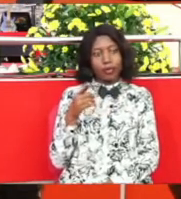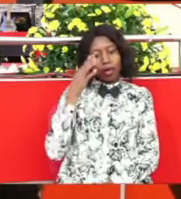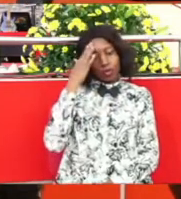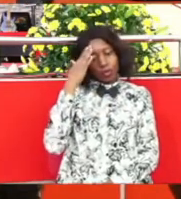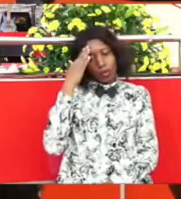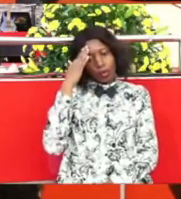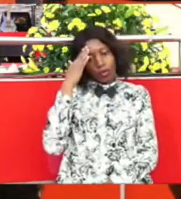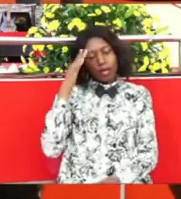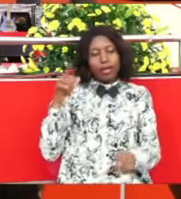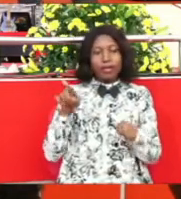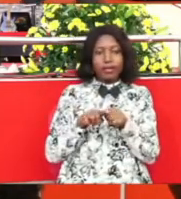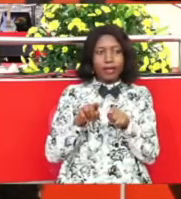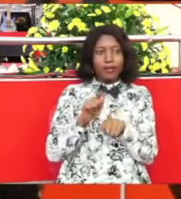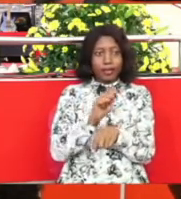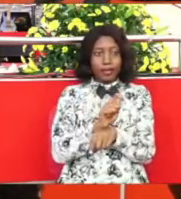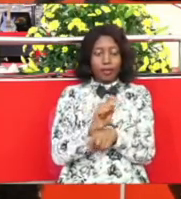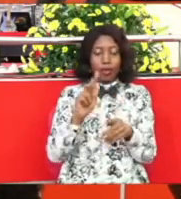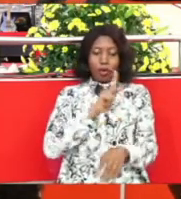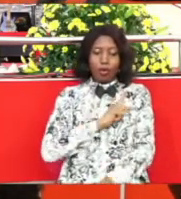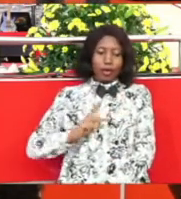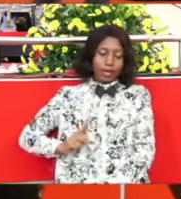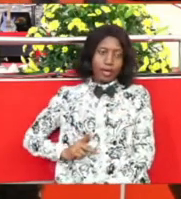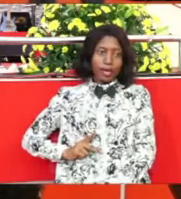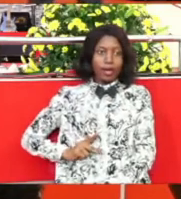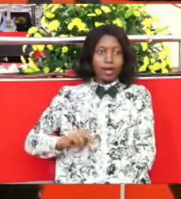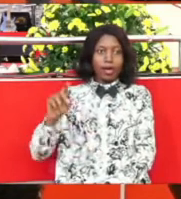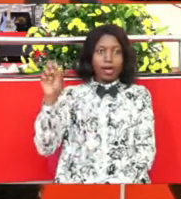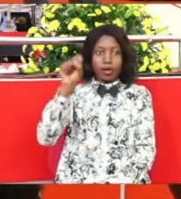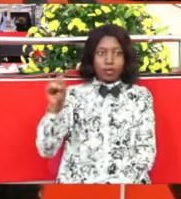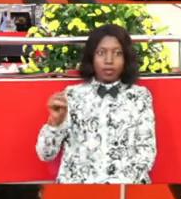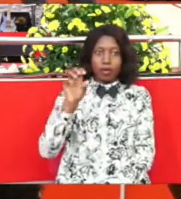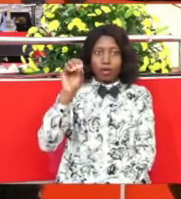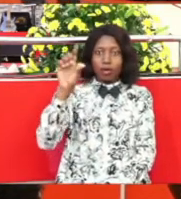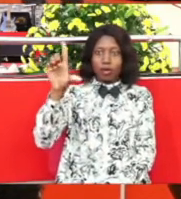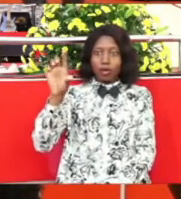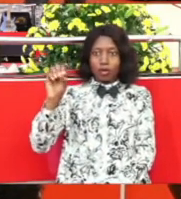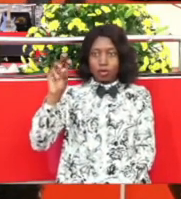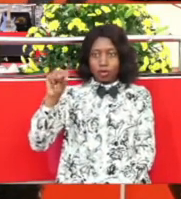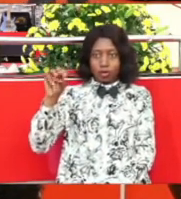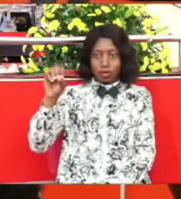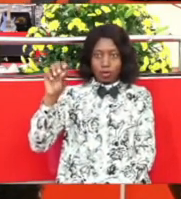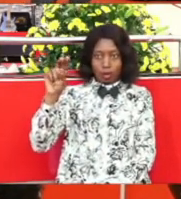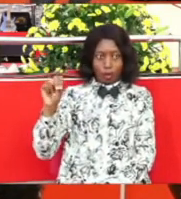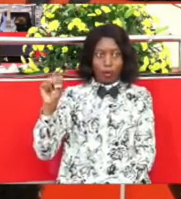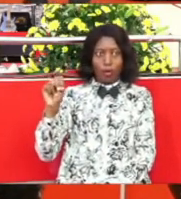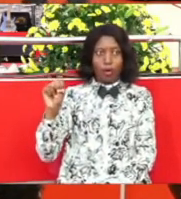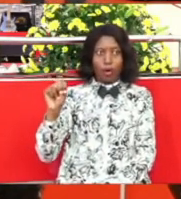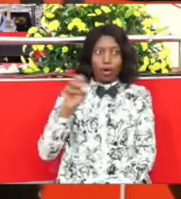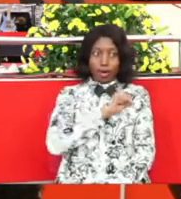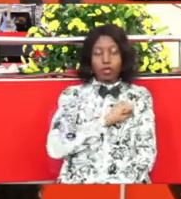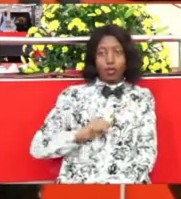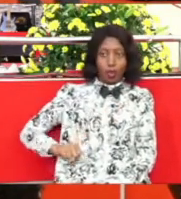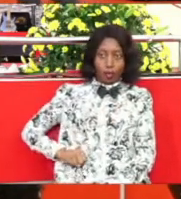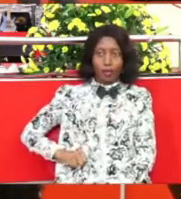Solomon built. Naamini kwamba kunayo funzo kadhaa tutaweza kuchukua kutoka katika hekalu iliyojengwa na mfalme Sulemani. I will tie it up with the scriptures that